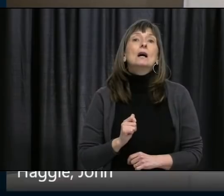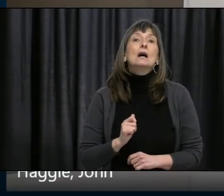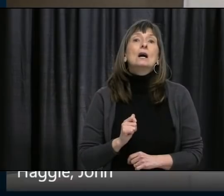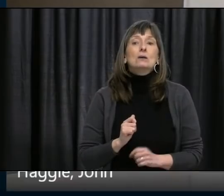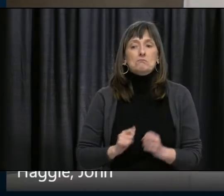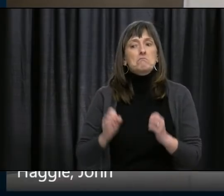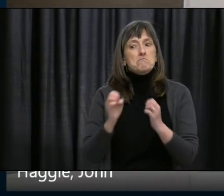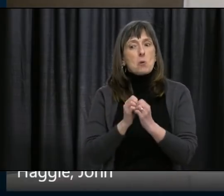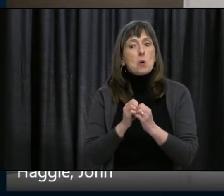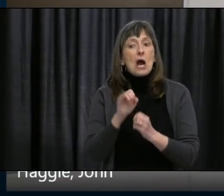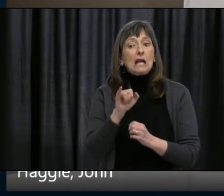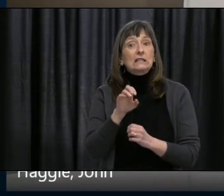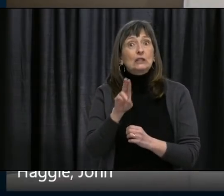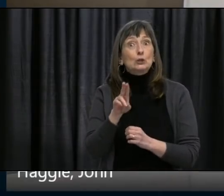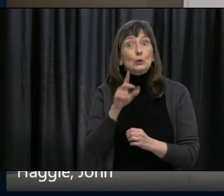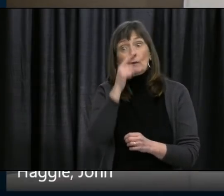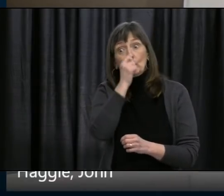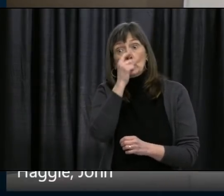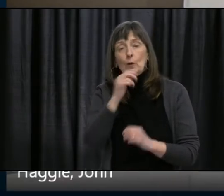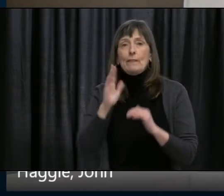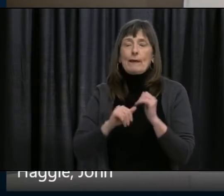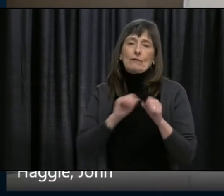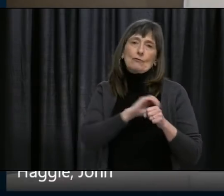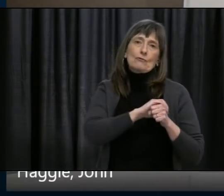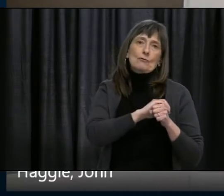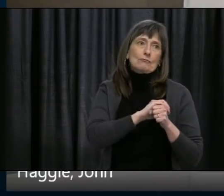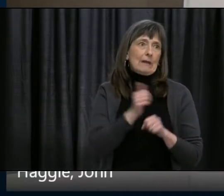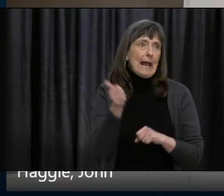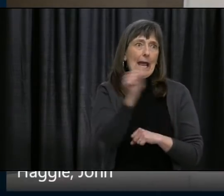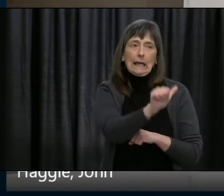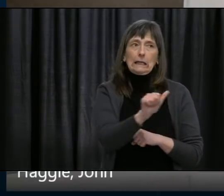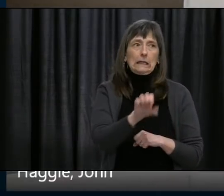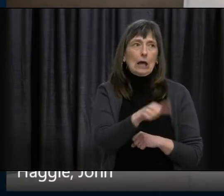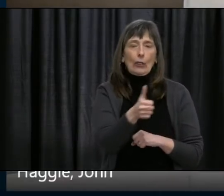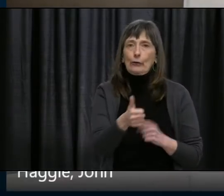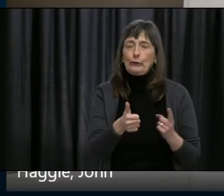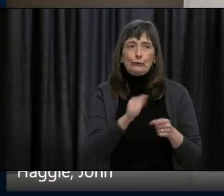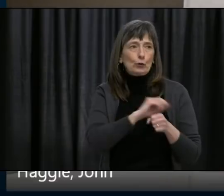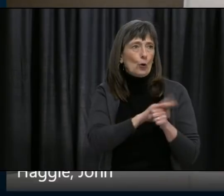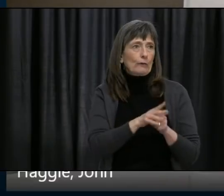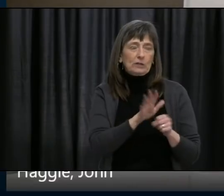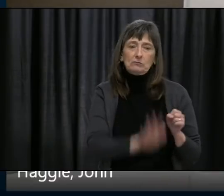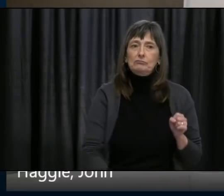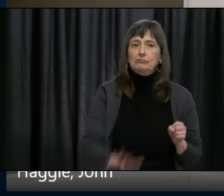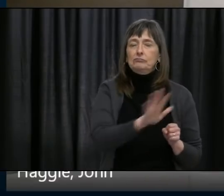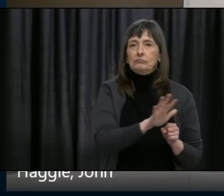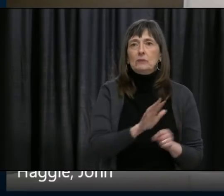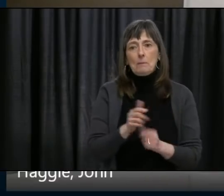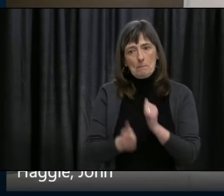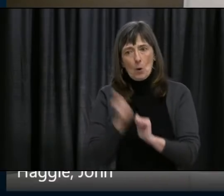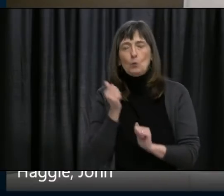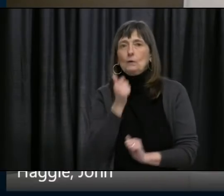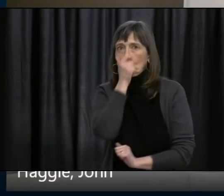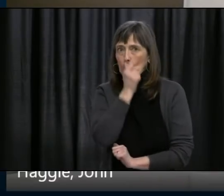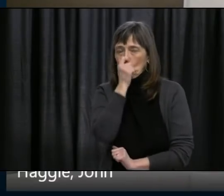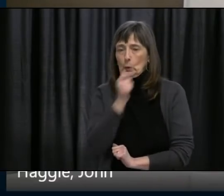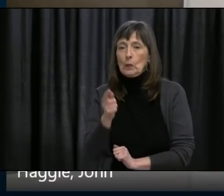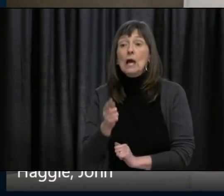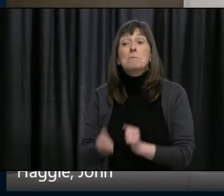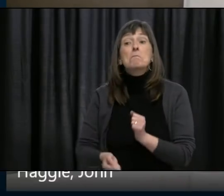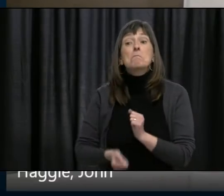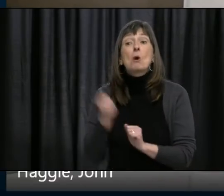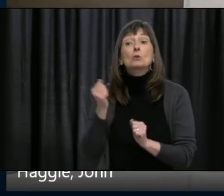flu in ICU than we've actually had hospitalized anywhere with COVID-19. And we'd had more